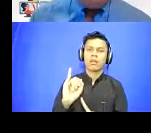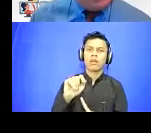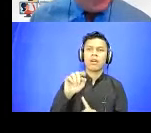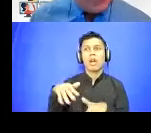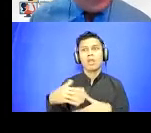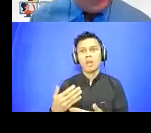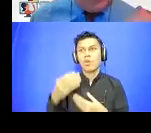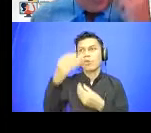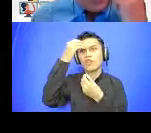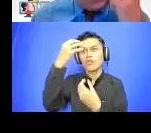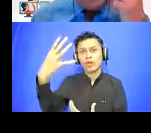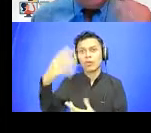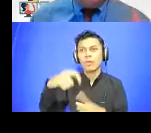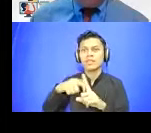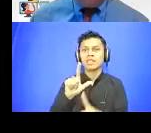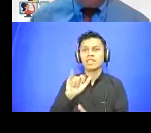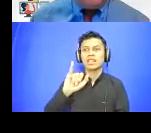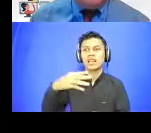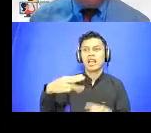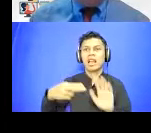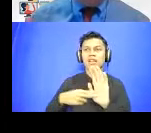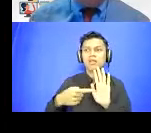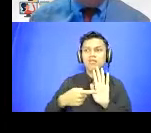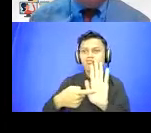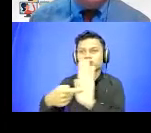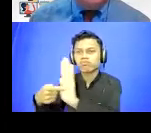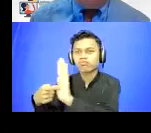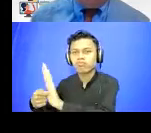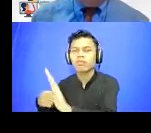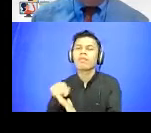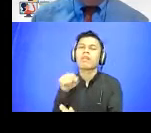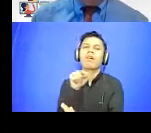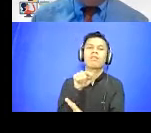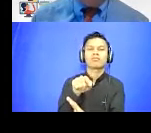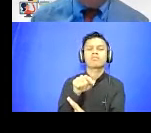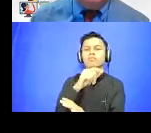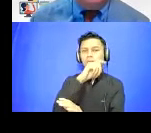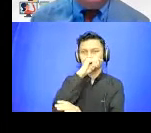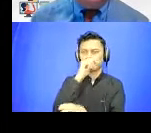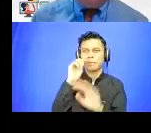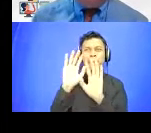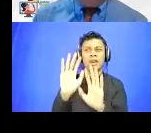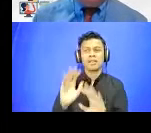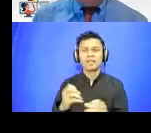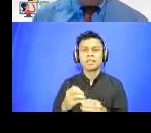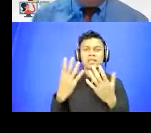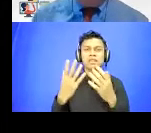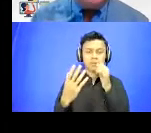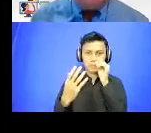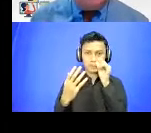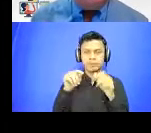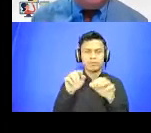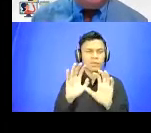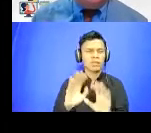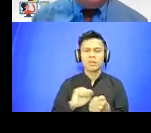I have many, many examples of cases where this has happened. They are mistakes. Or they send